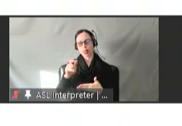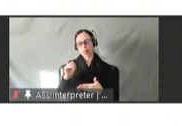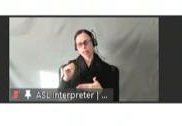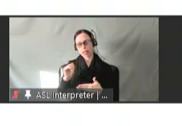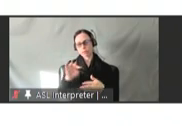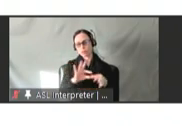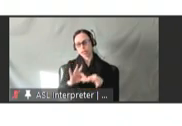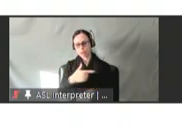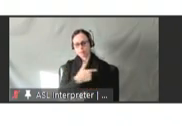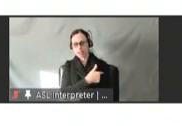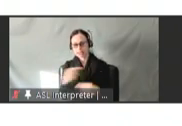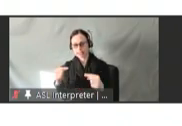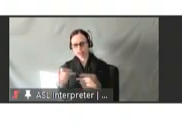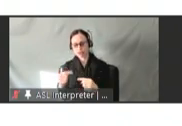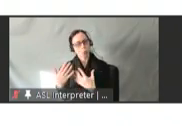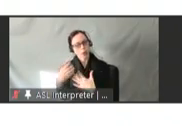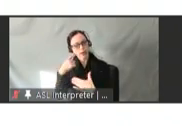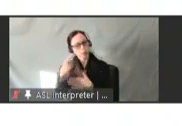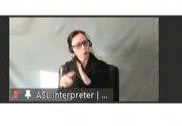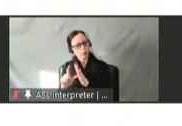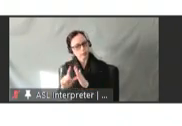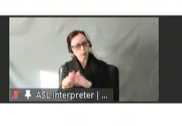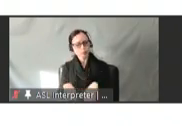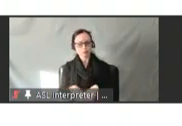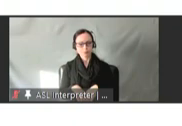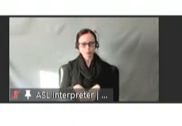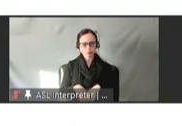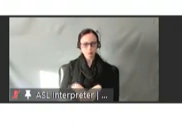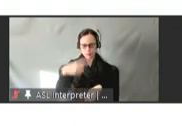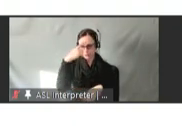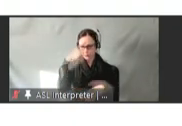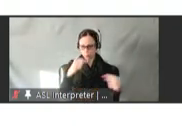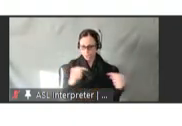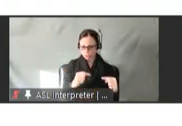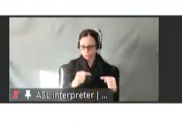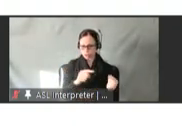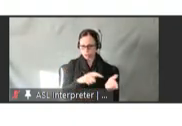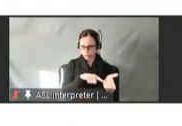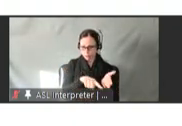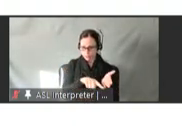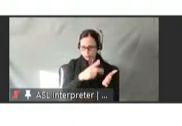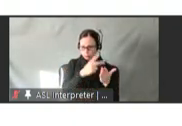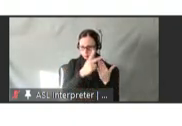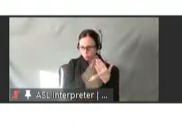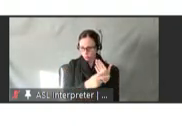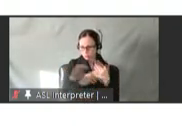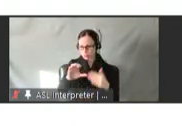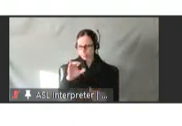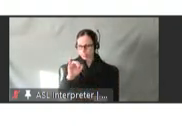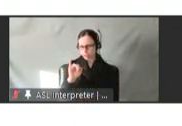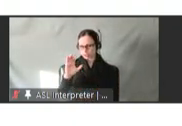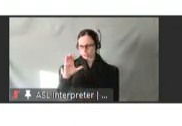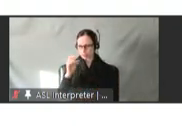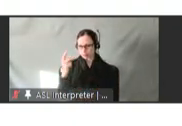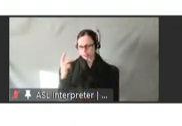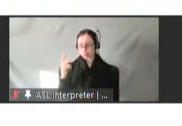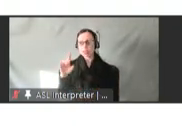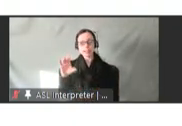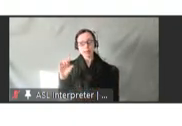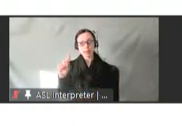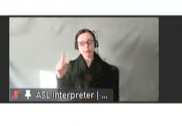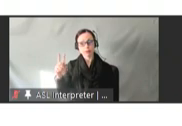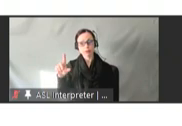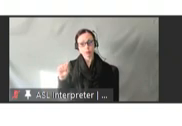awaiting review. As far as the Countermeasures Injury Compensation Program, or CICP, as of December